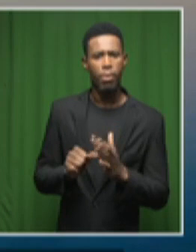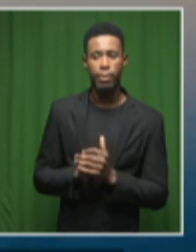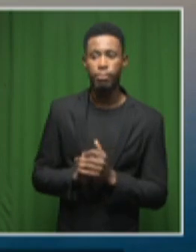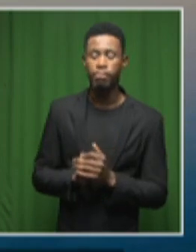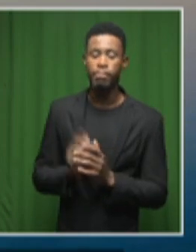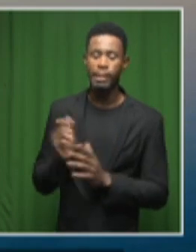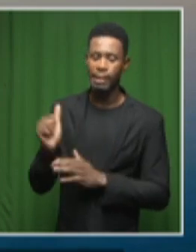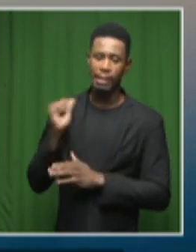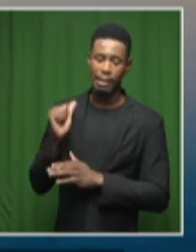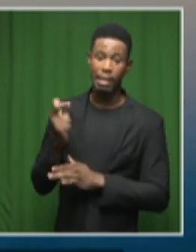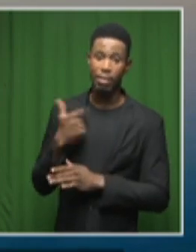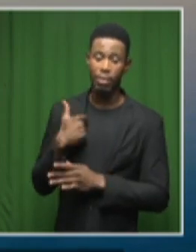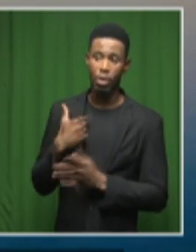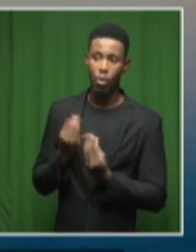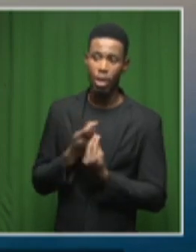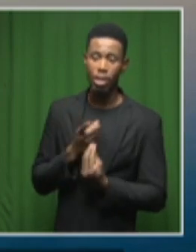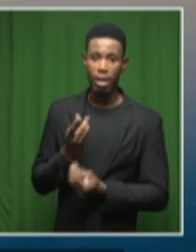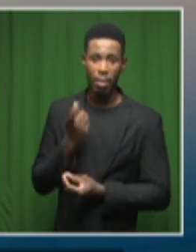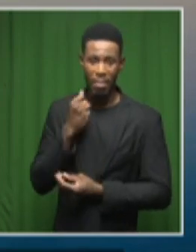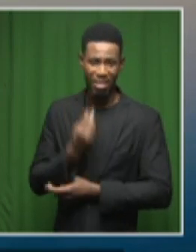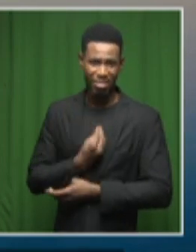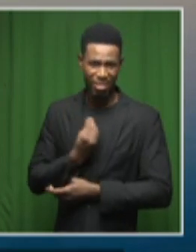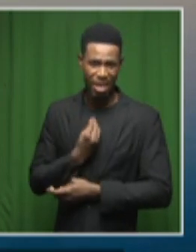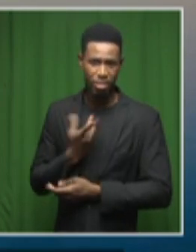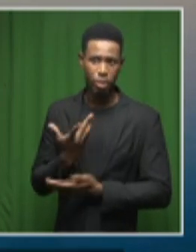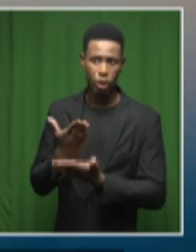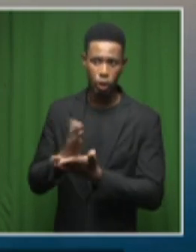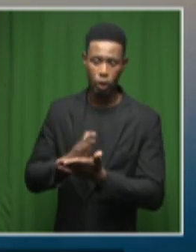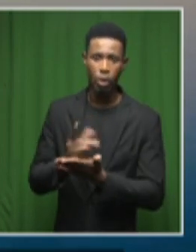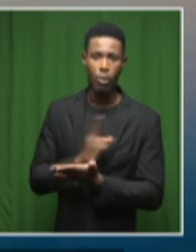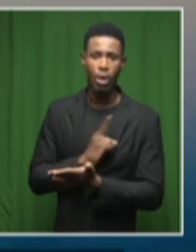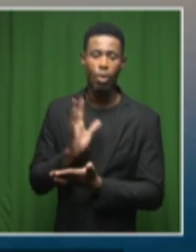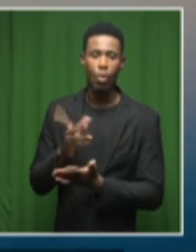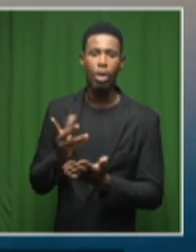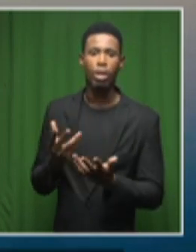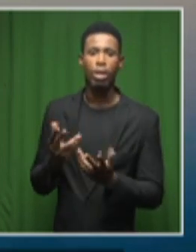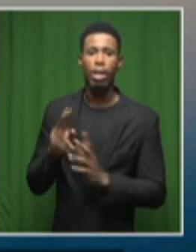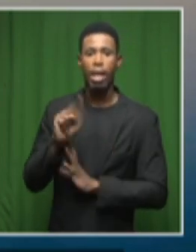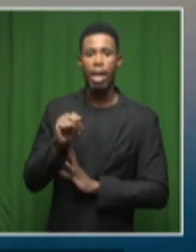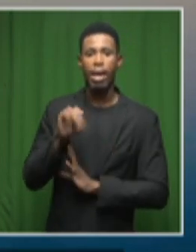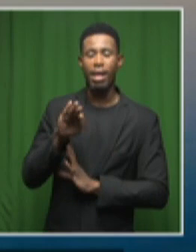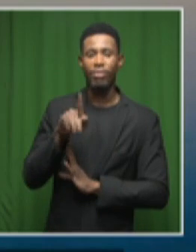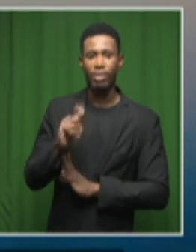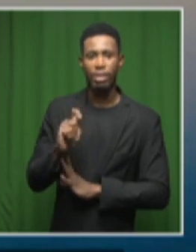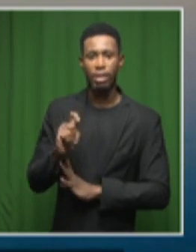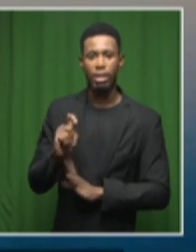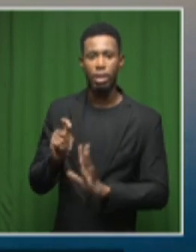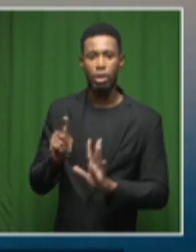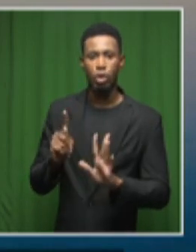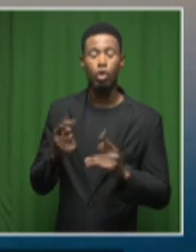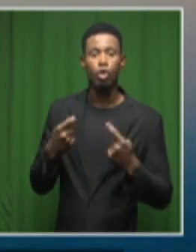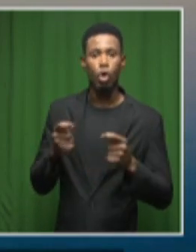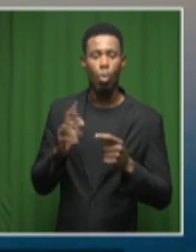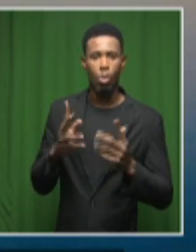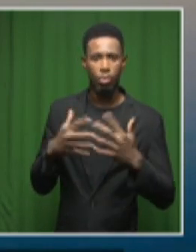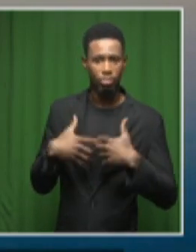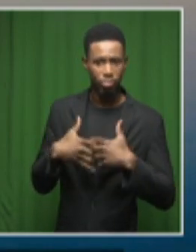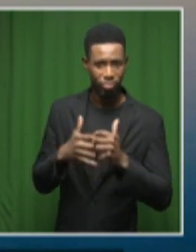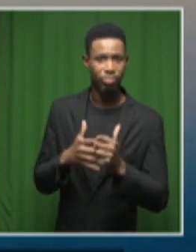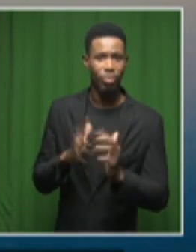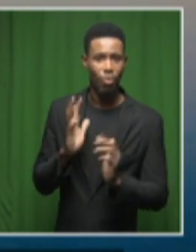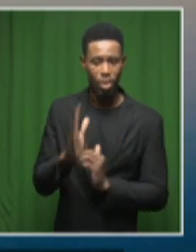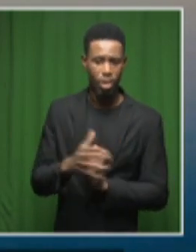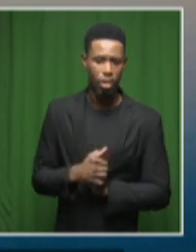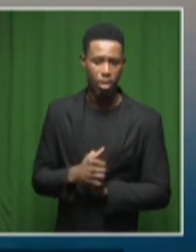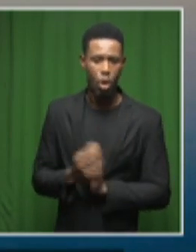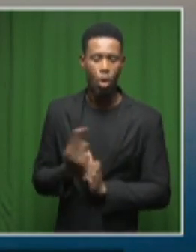men, and we were looking at, because on the day we'll be launching our NFT store, and how do you protect artists